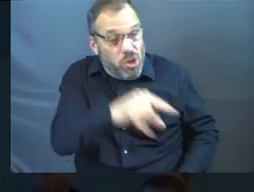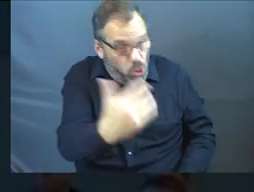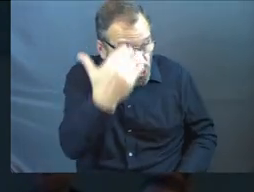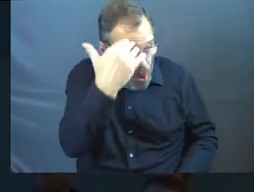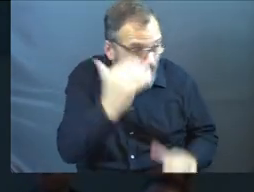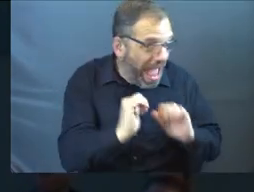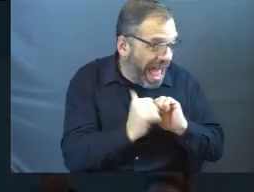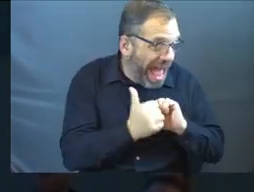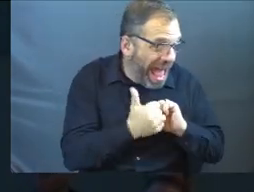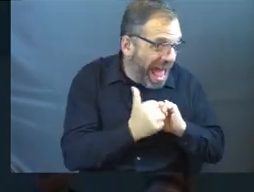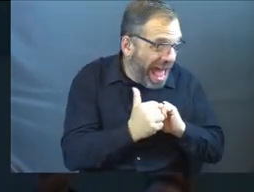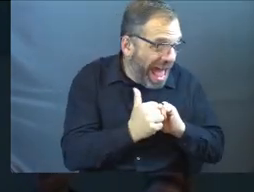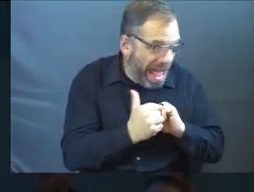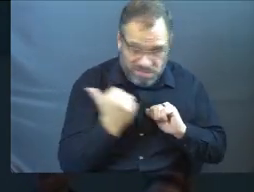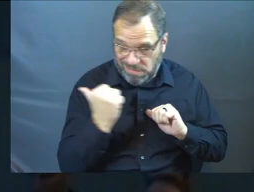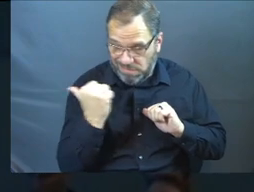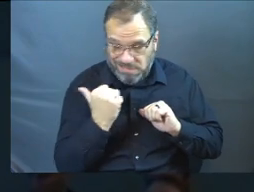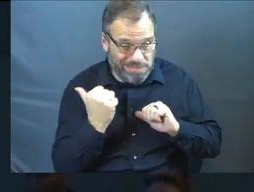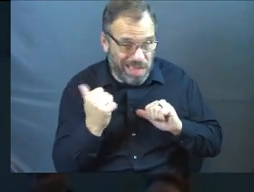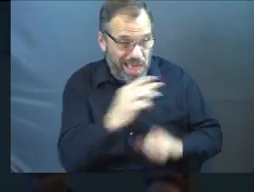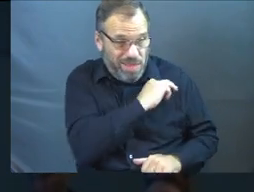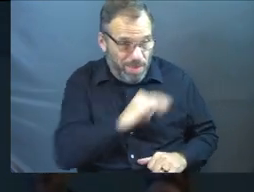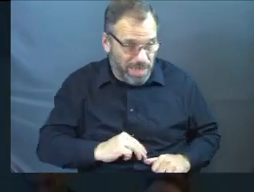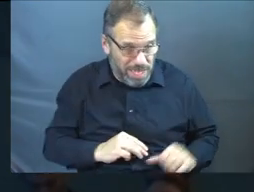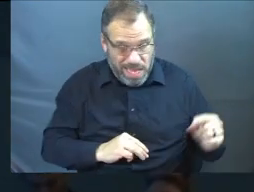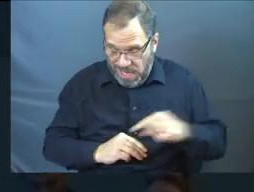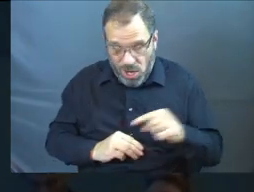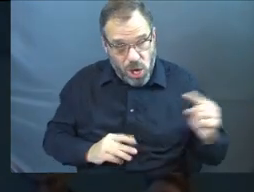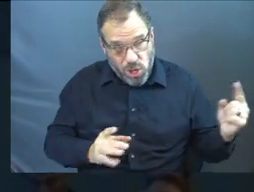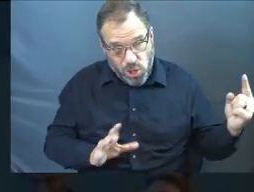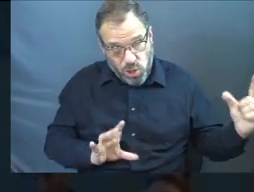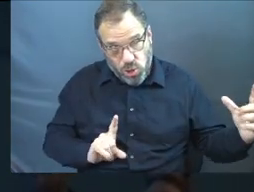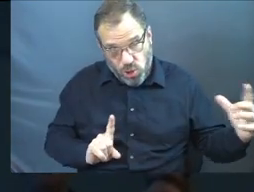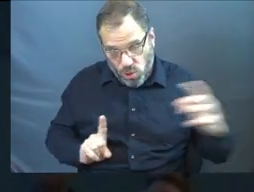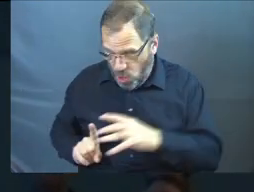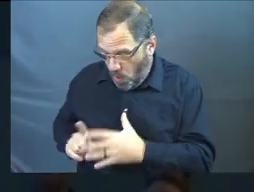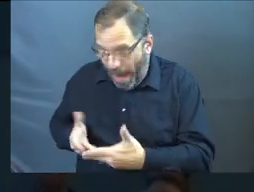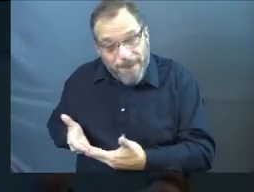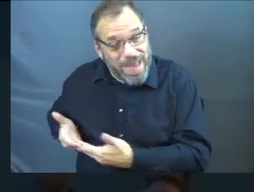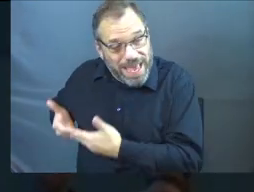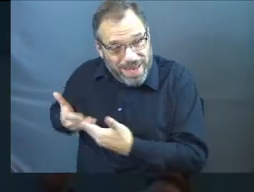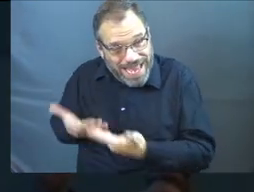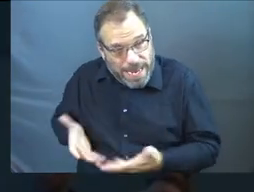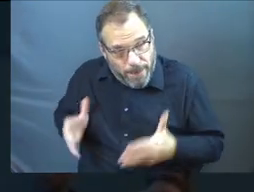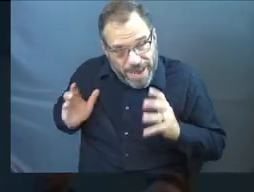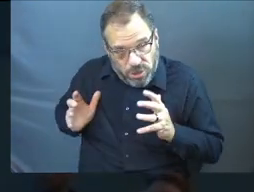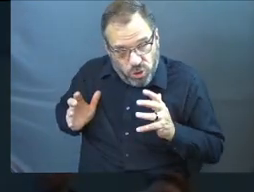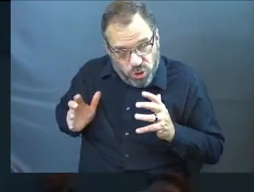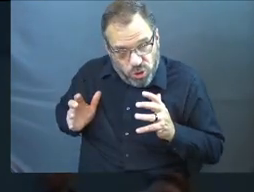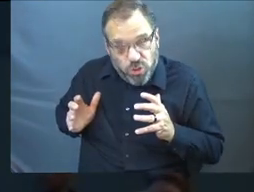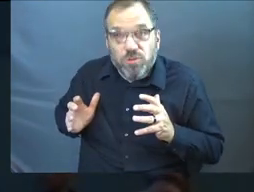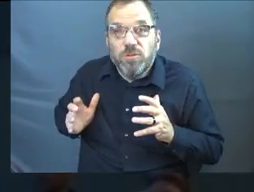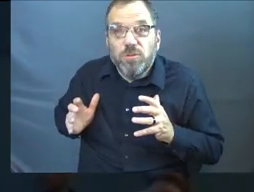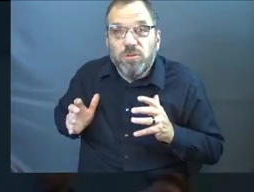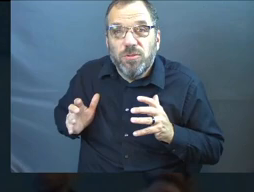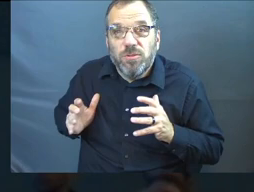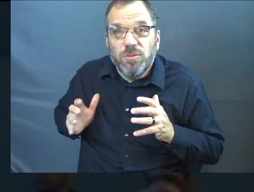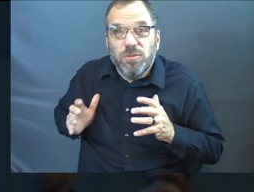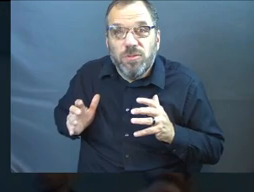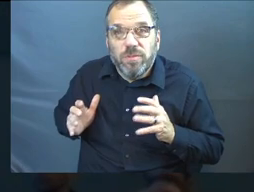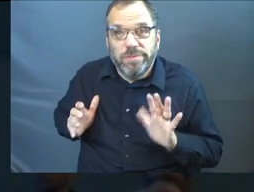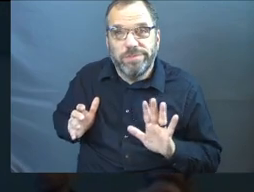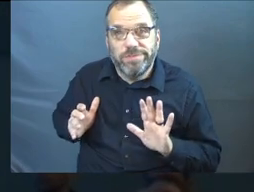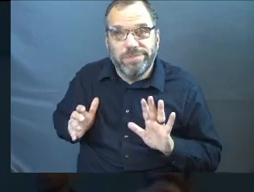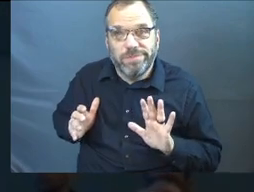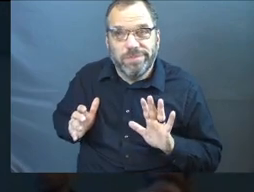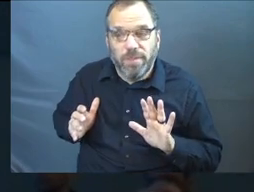you'll know that this is the Messiah. You'll find a baby in a manger. Can I just about promise